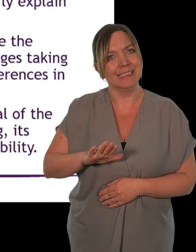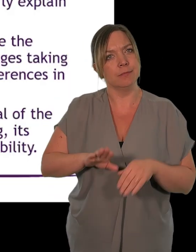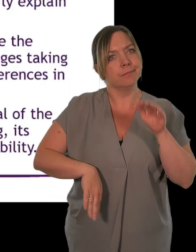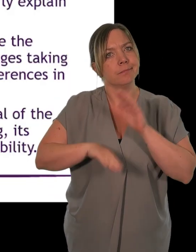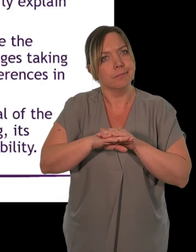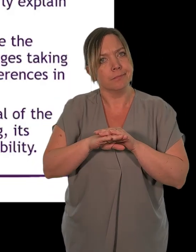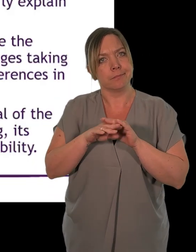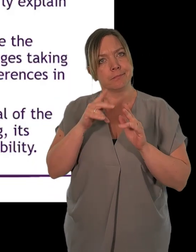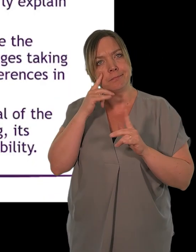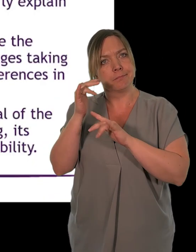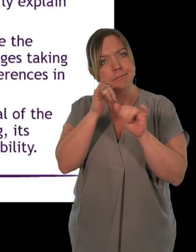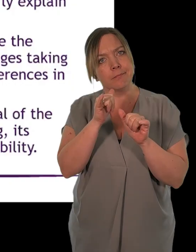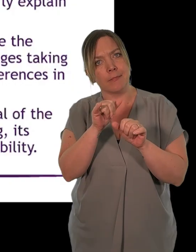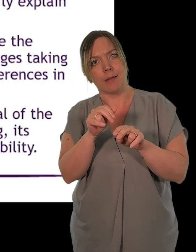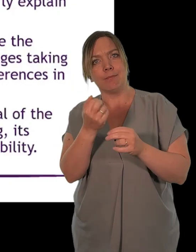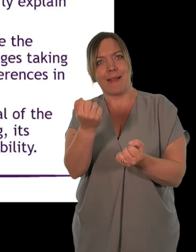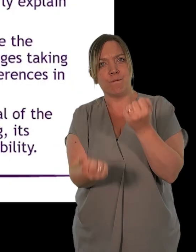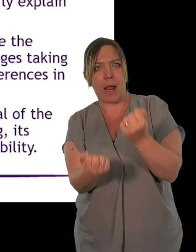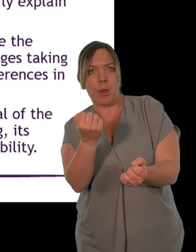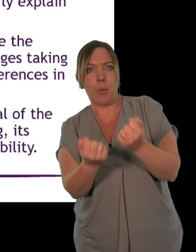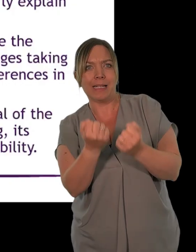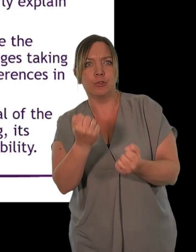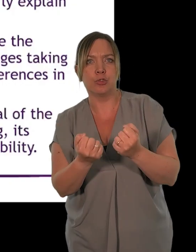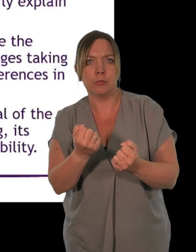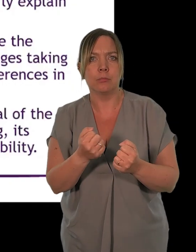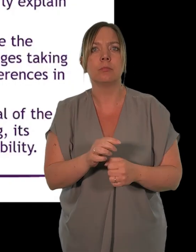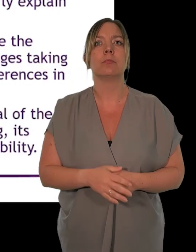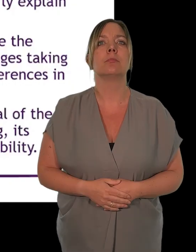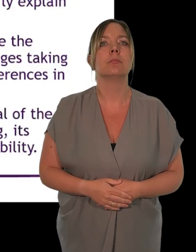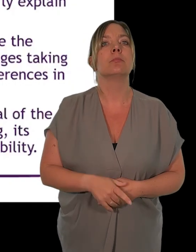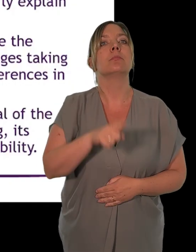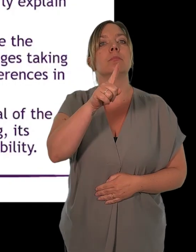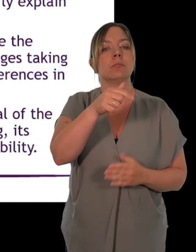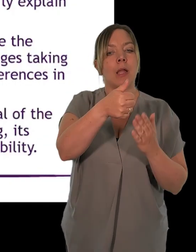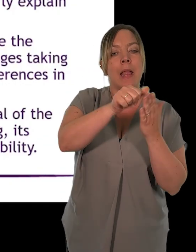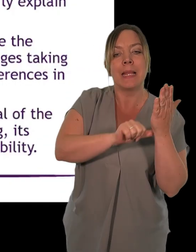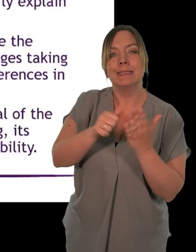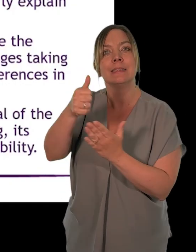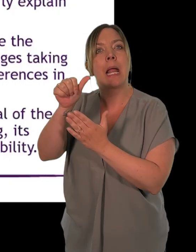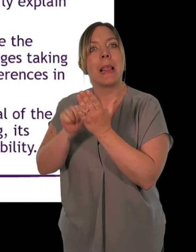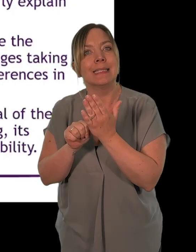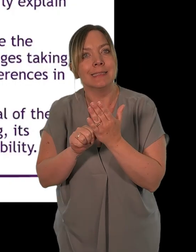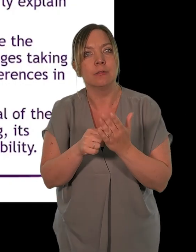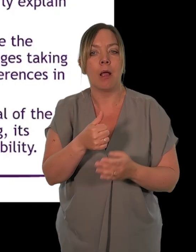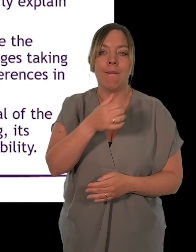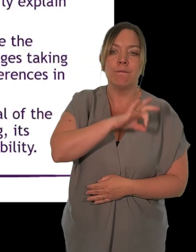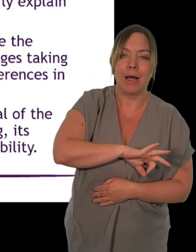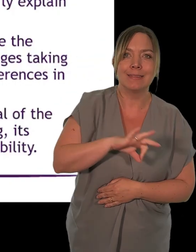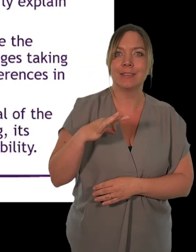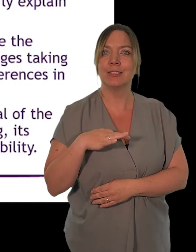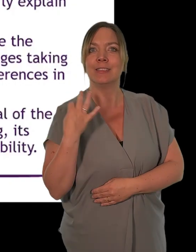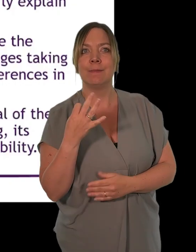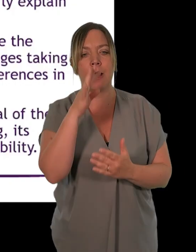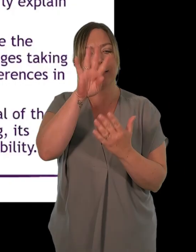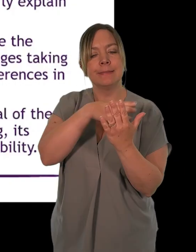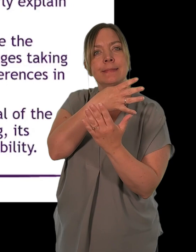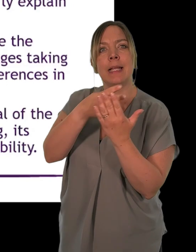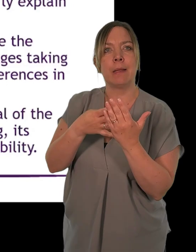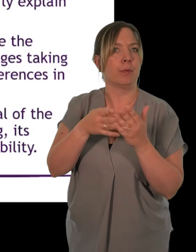format. To evaluate, you should make an appraisal of the value or not of the advantages and